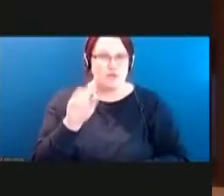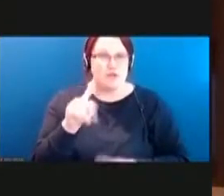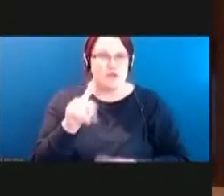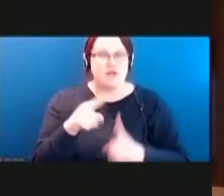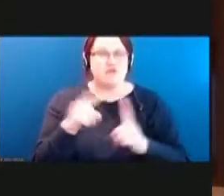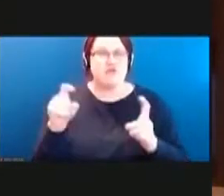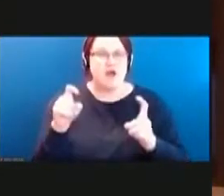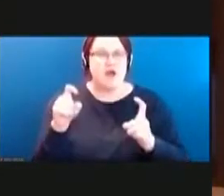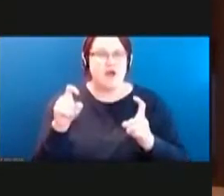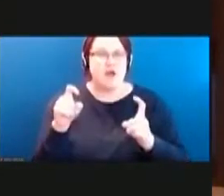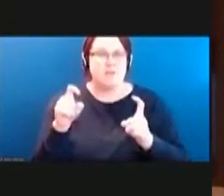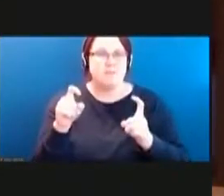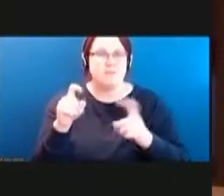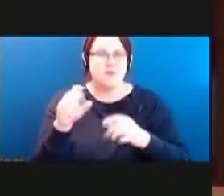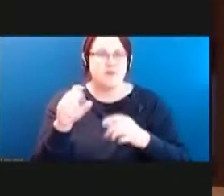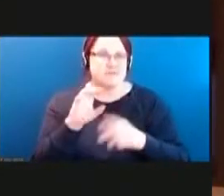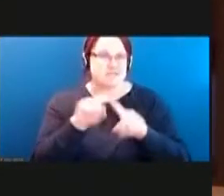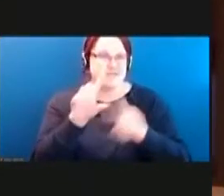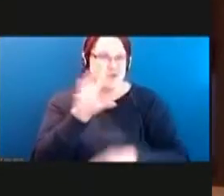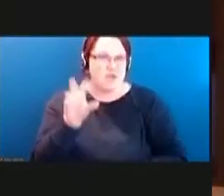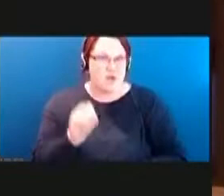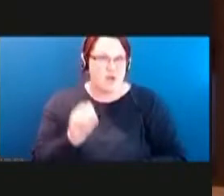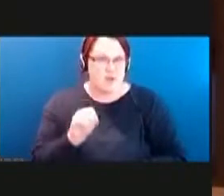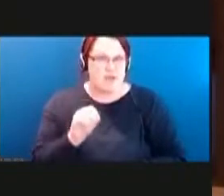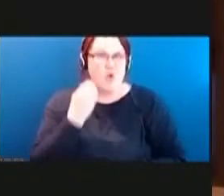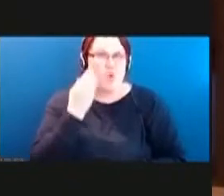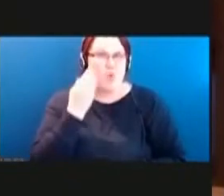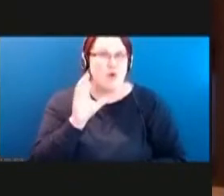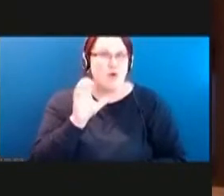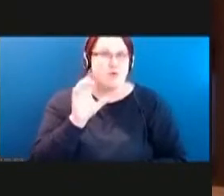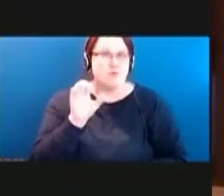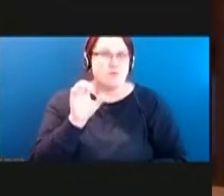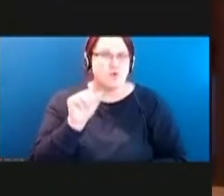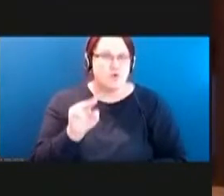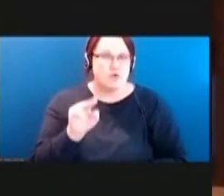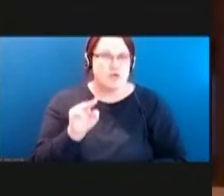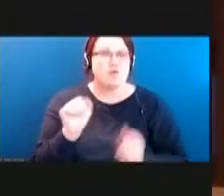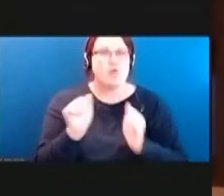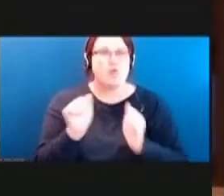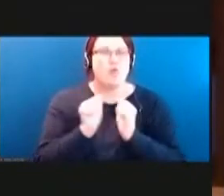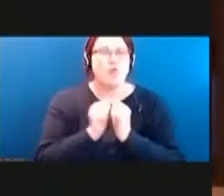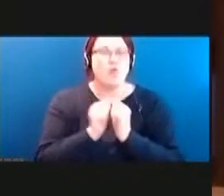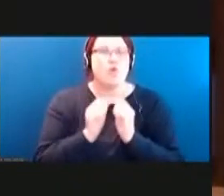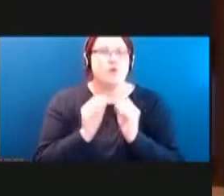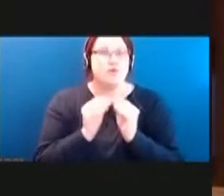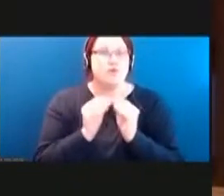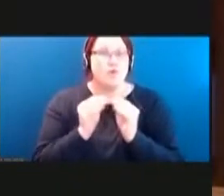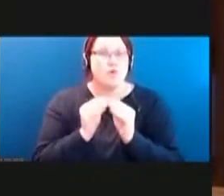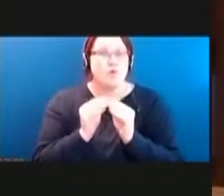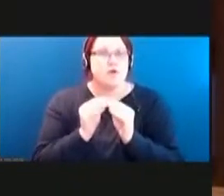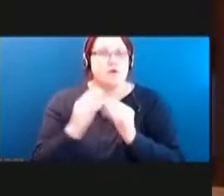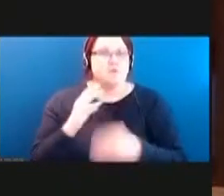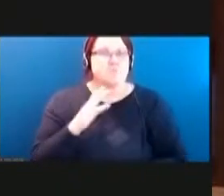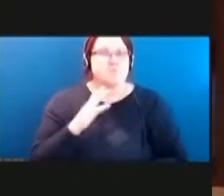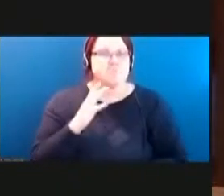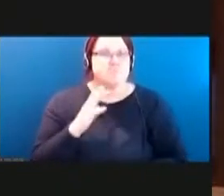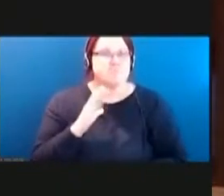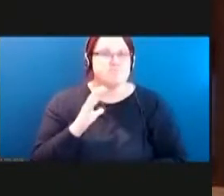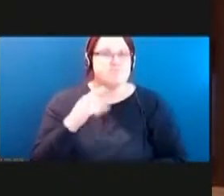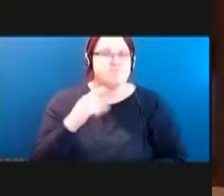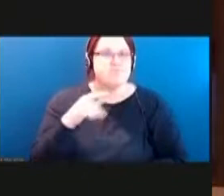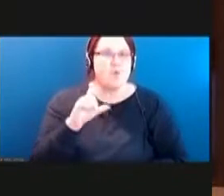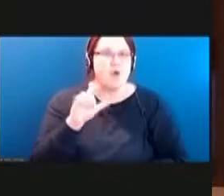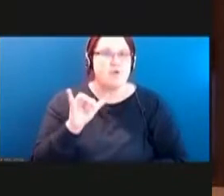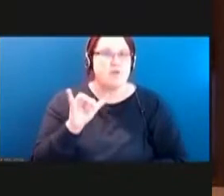and terracotta trim in warm cream shades along with more ornate polychromatic bands, both from the